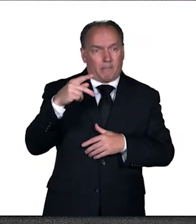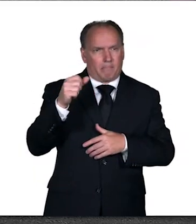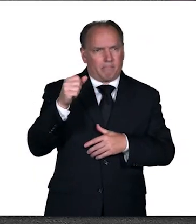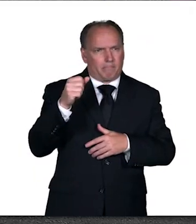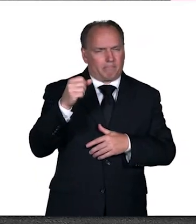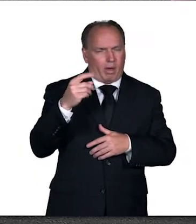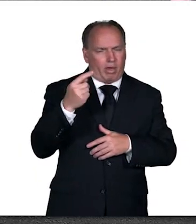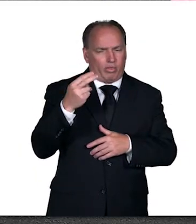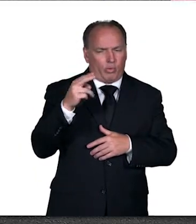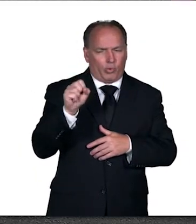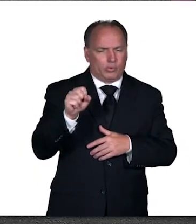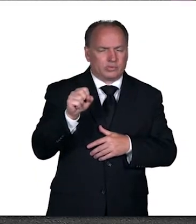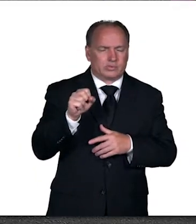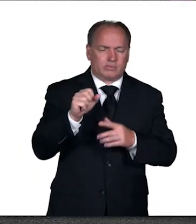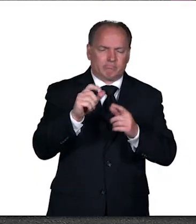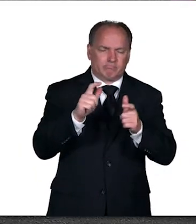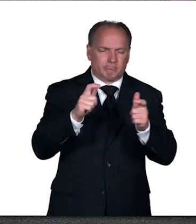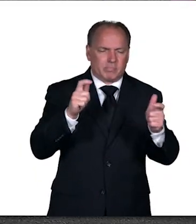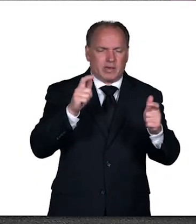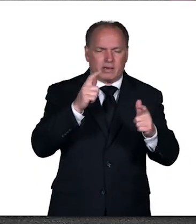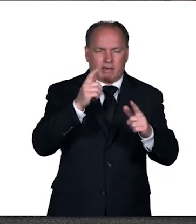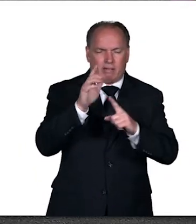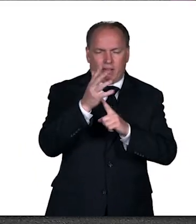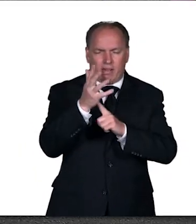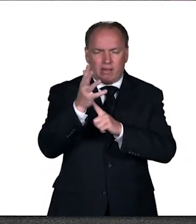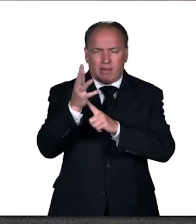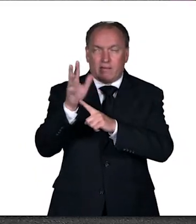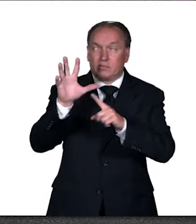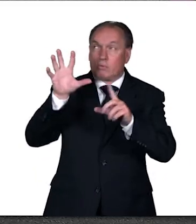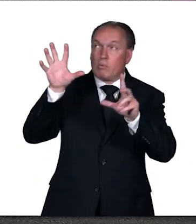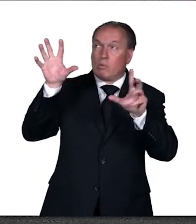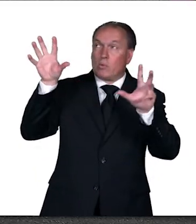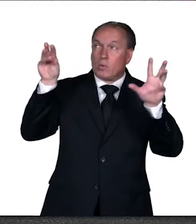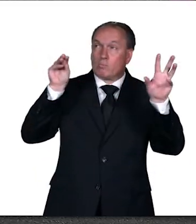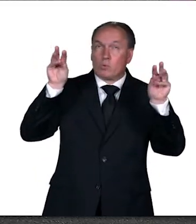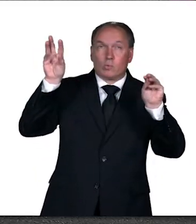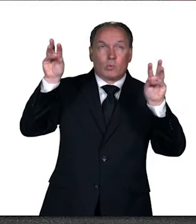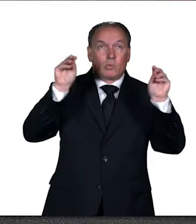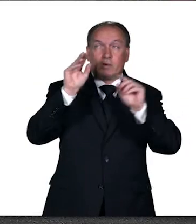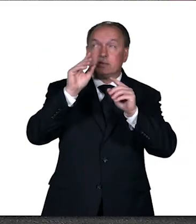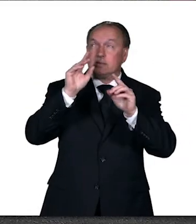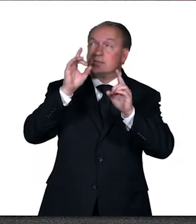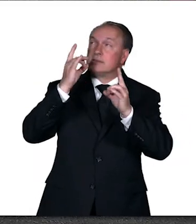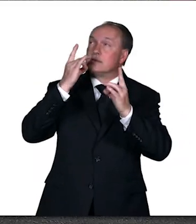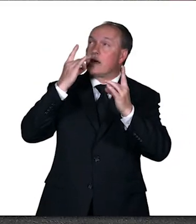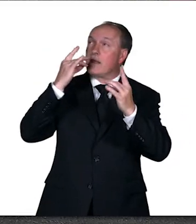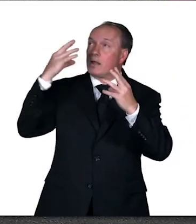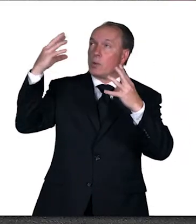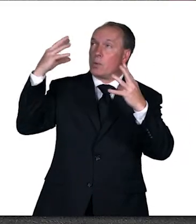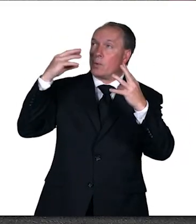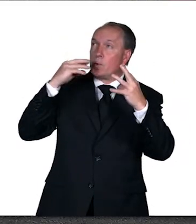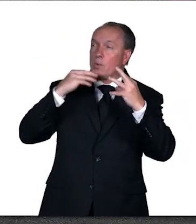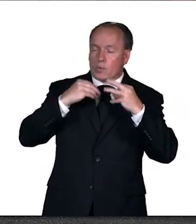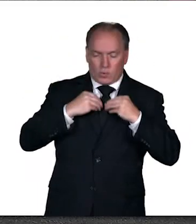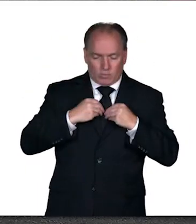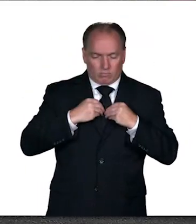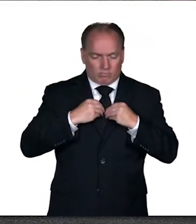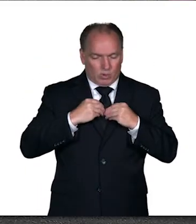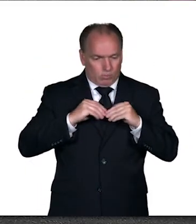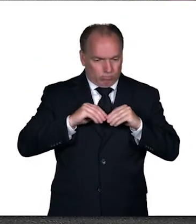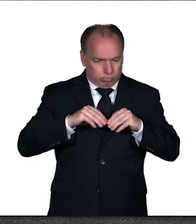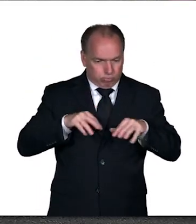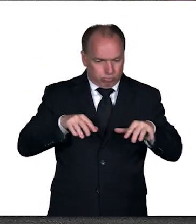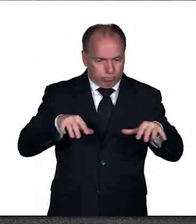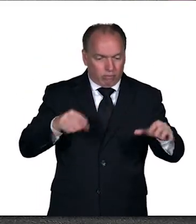leaves, and those leaves get a lot of sunlight, and inside that leaf, it's making food for the plant. Isn't